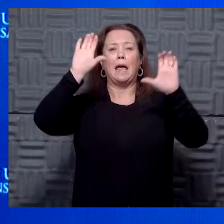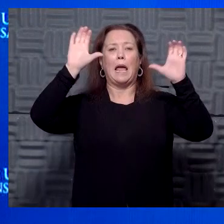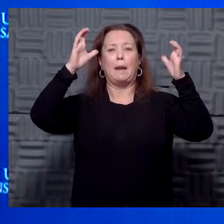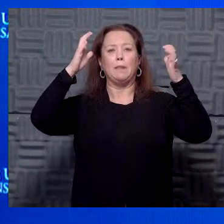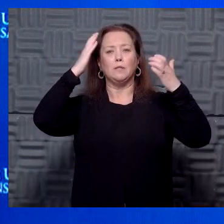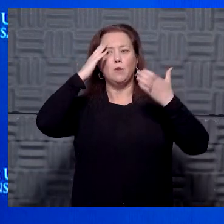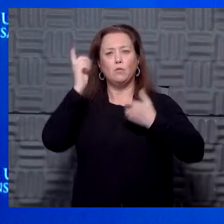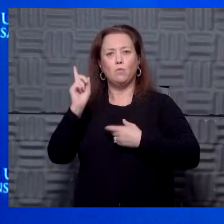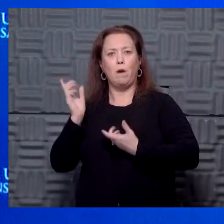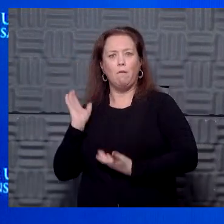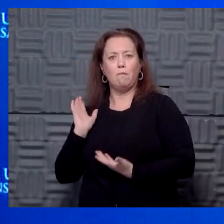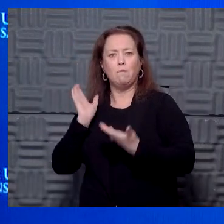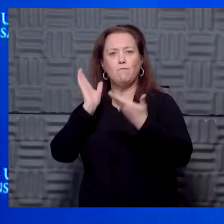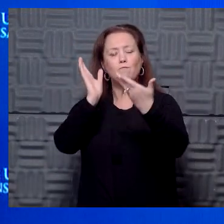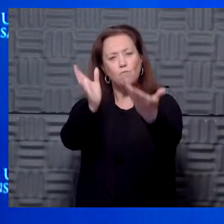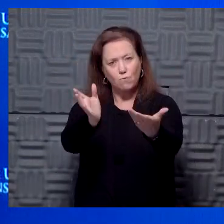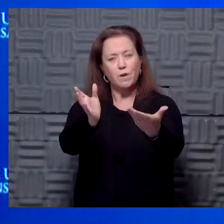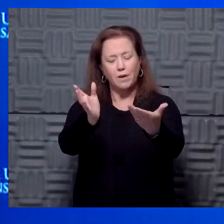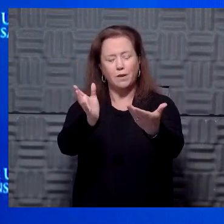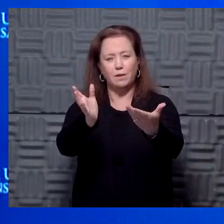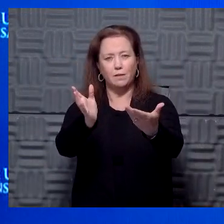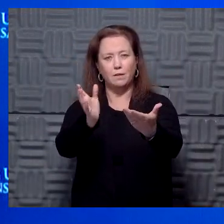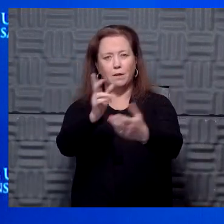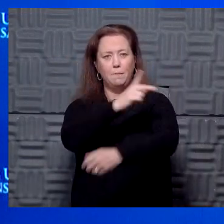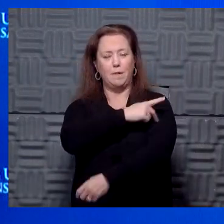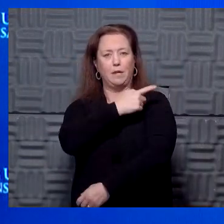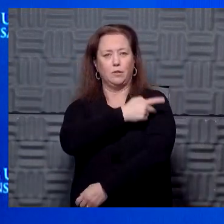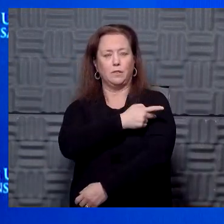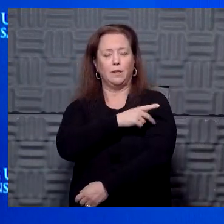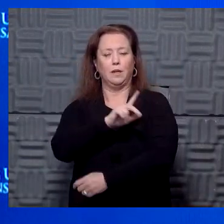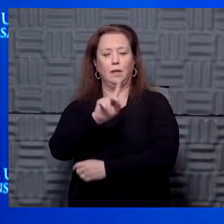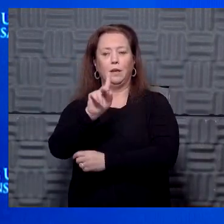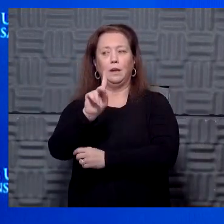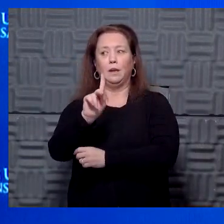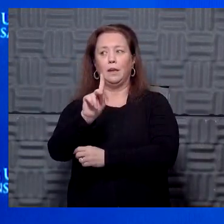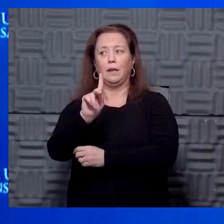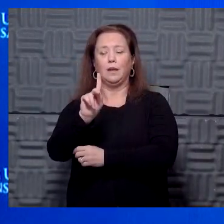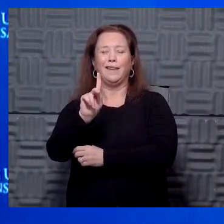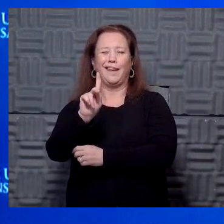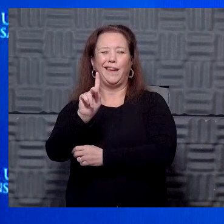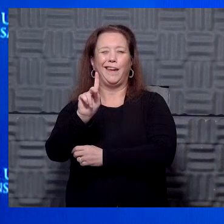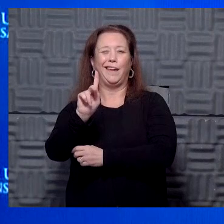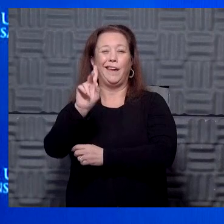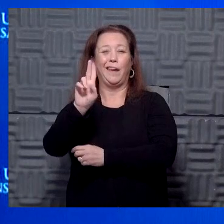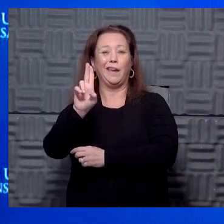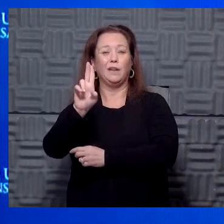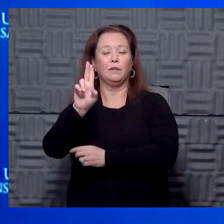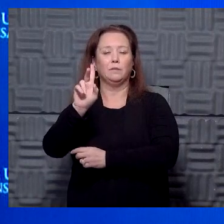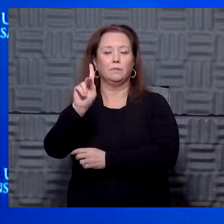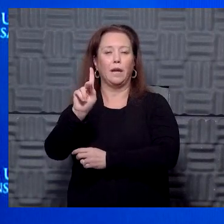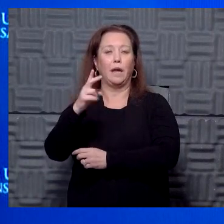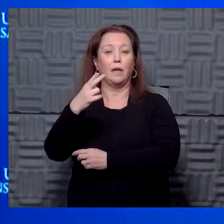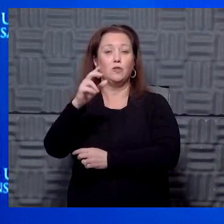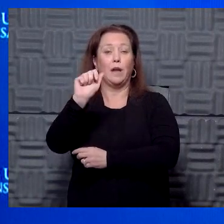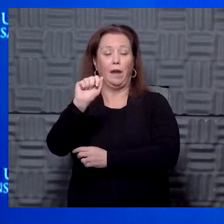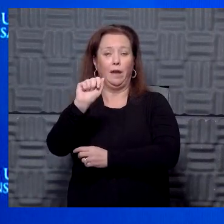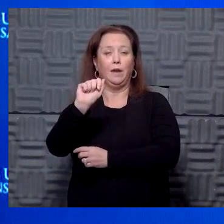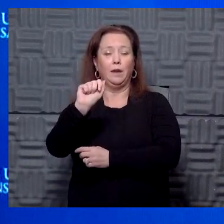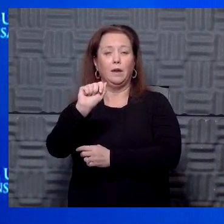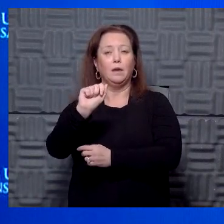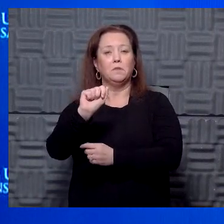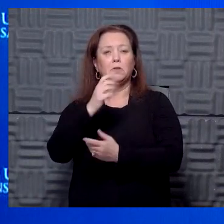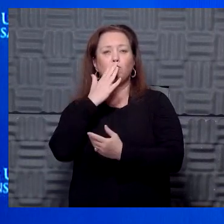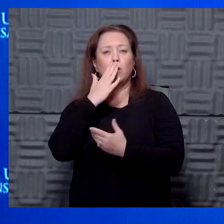that, one of the things that needs to happen, KHA, Kansas Hospital Association, is real good about sharing that data for every hospital so we all